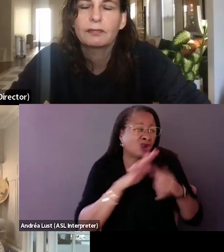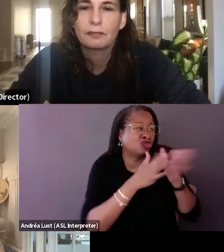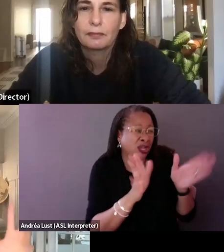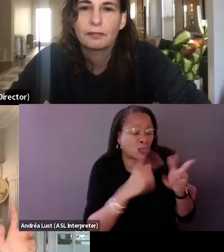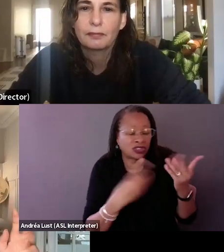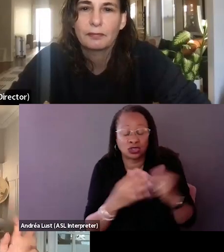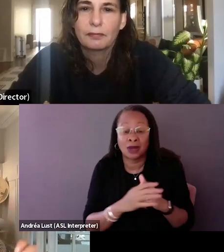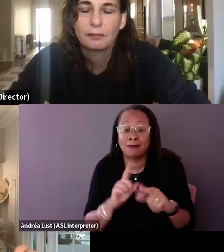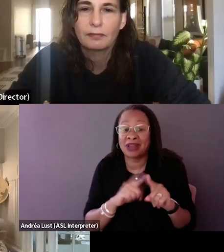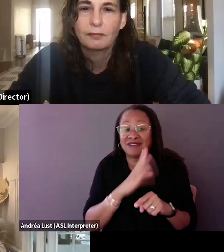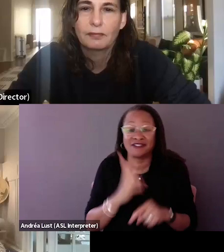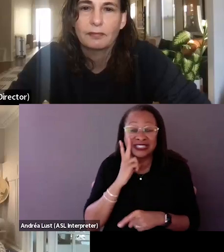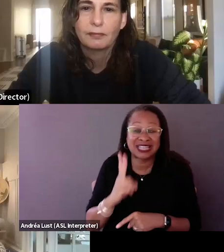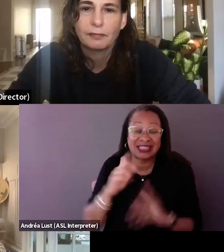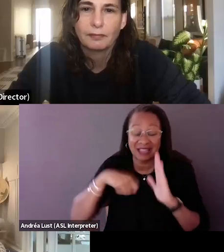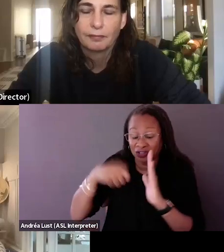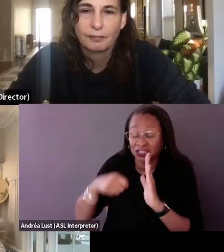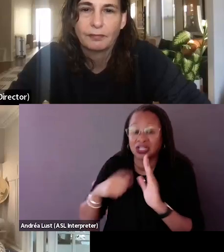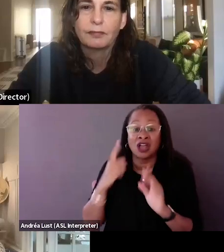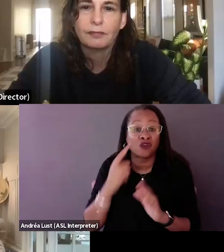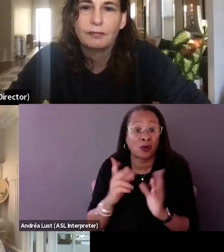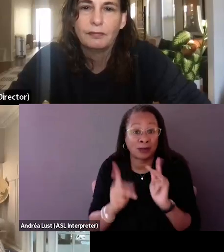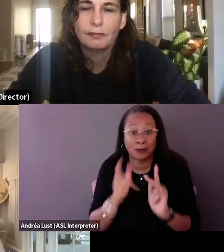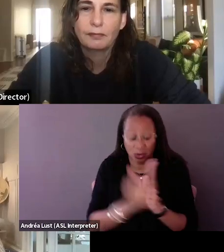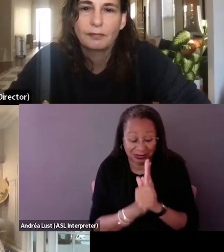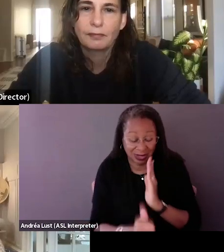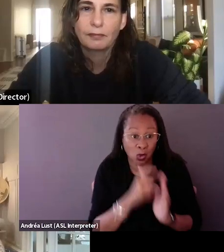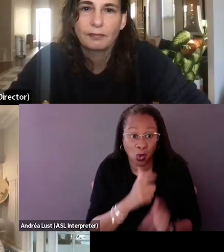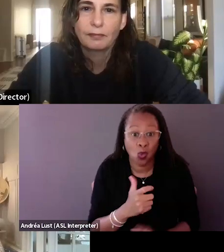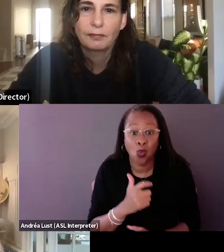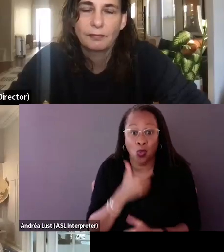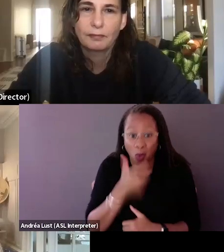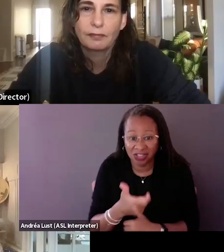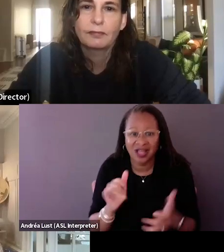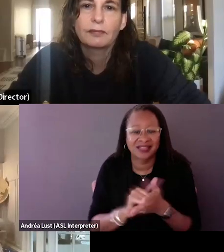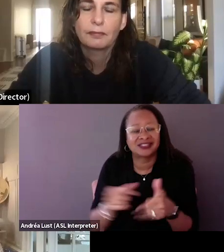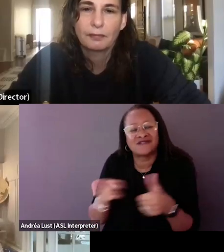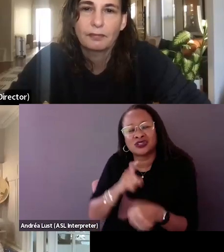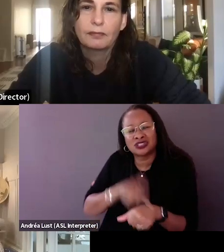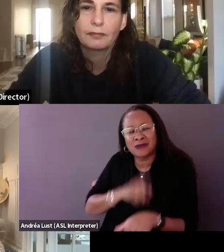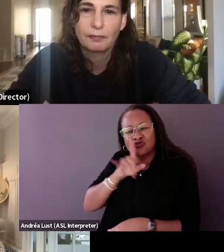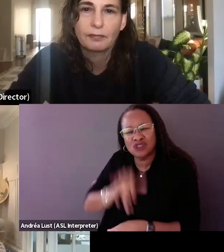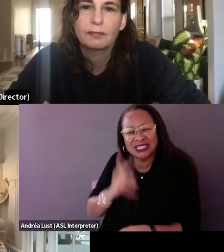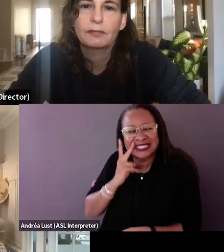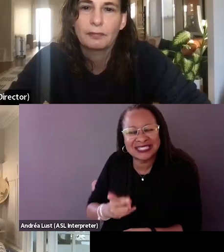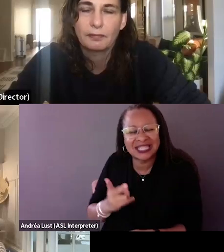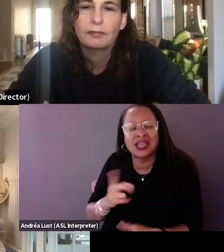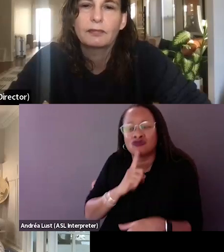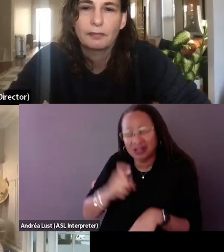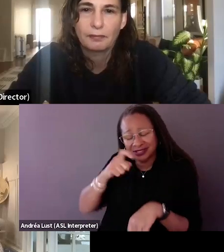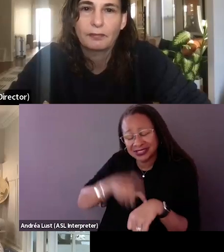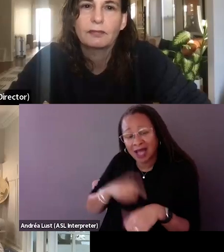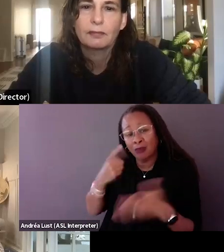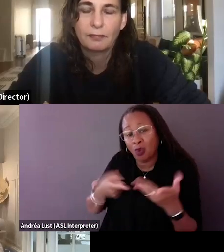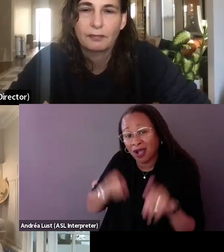for even for the experts watching, I think this is the first time that you get to really see real time